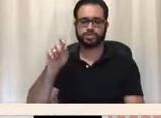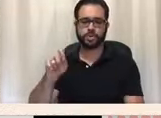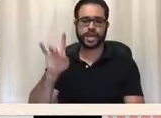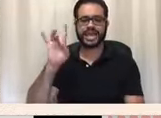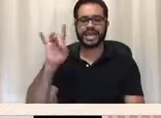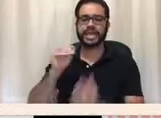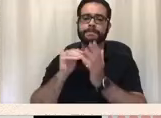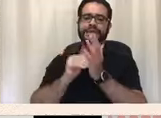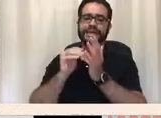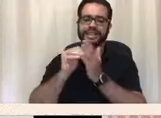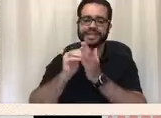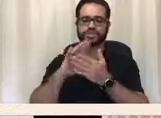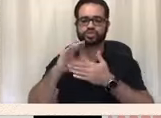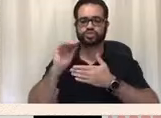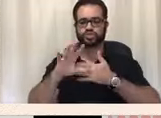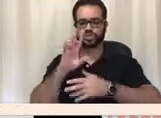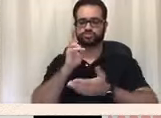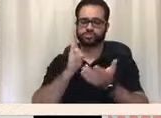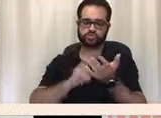in our public schools.